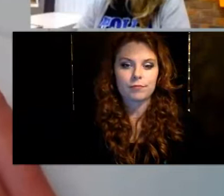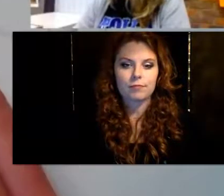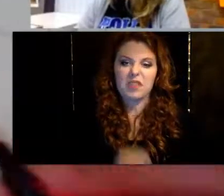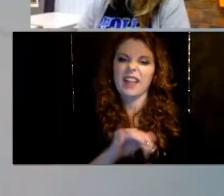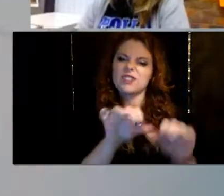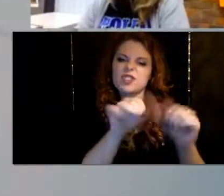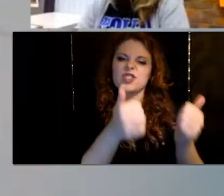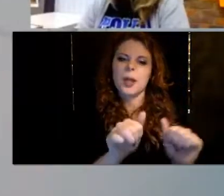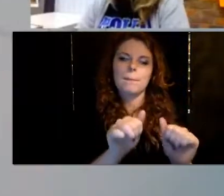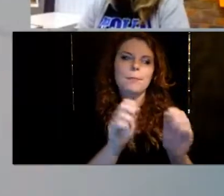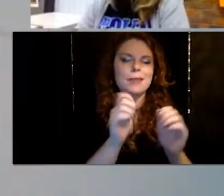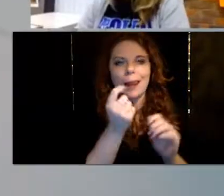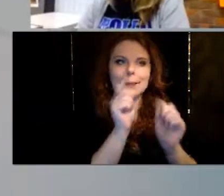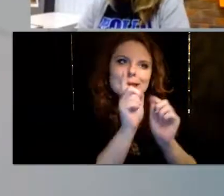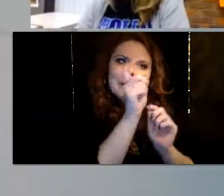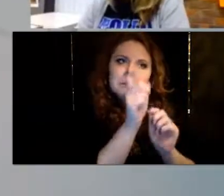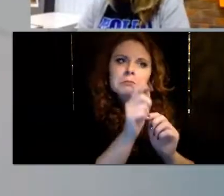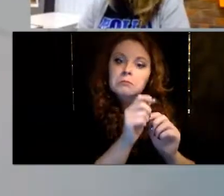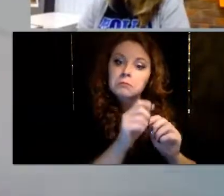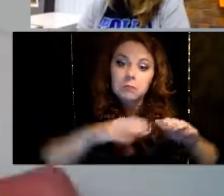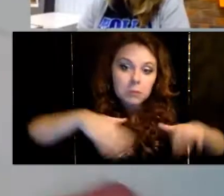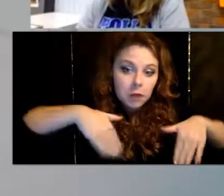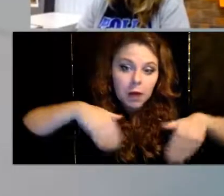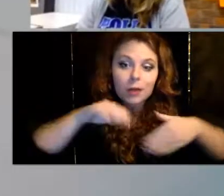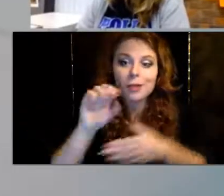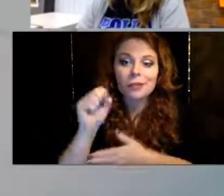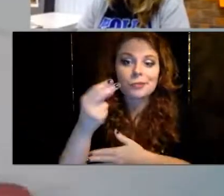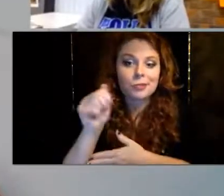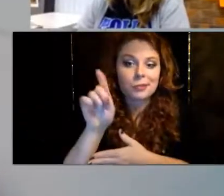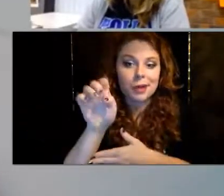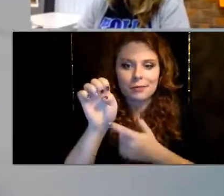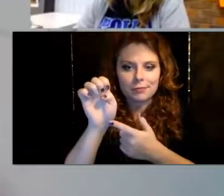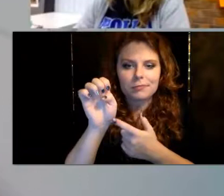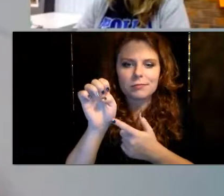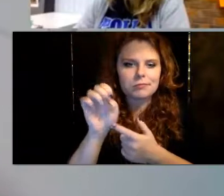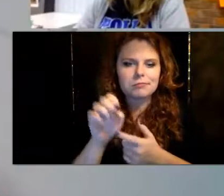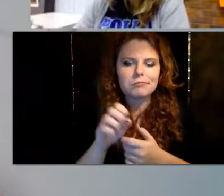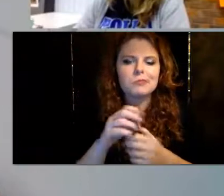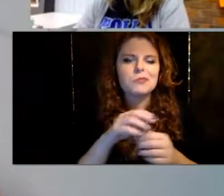just added a little stem, and I didn't shade him in at all, this is just a shape.